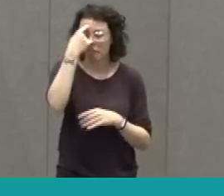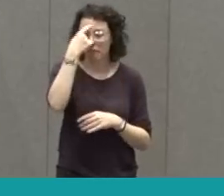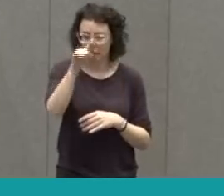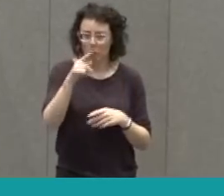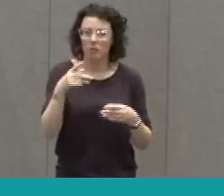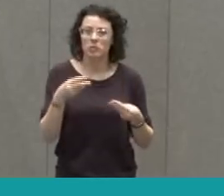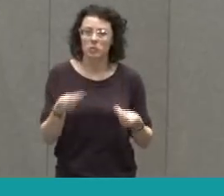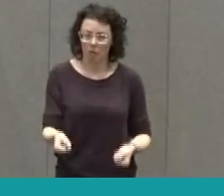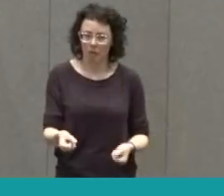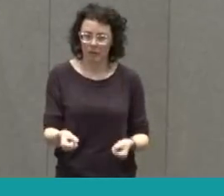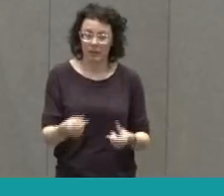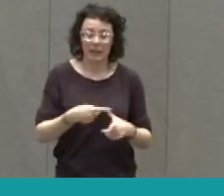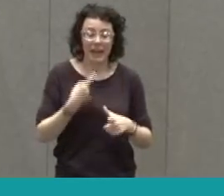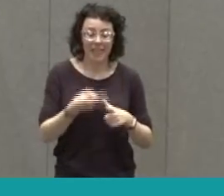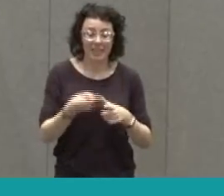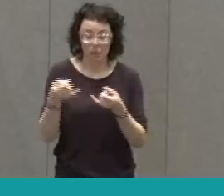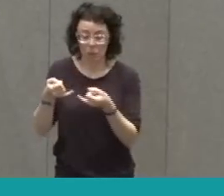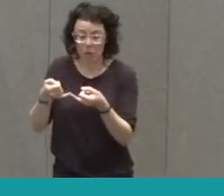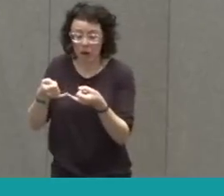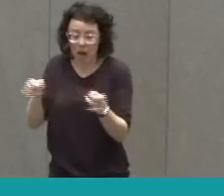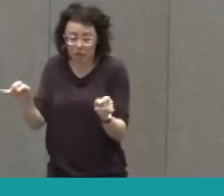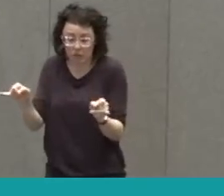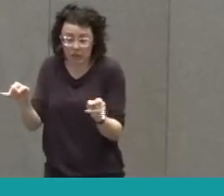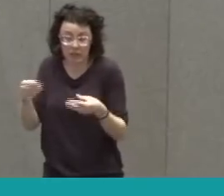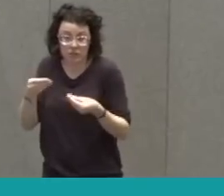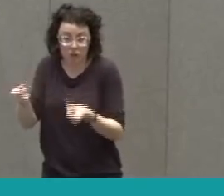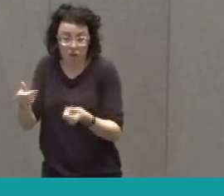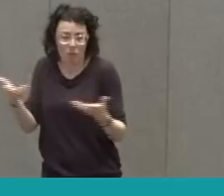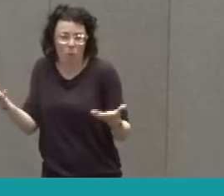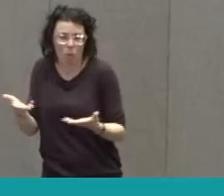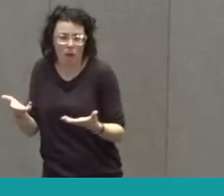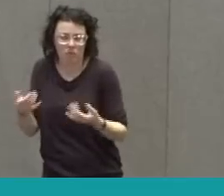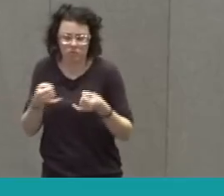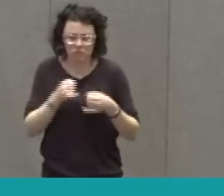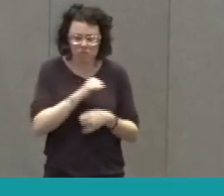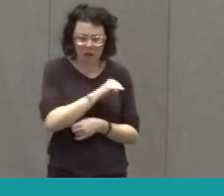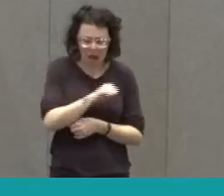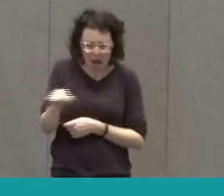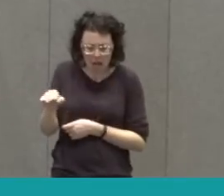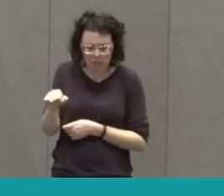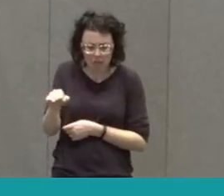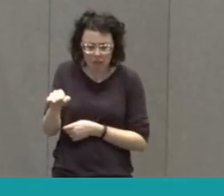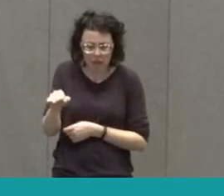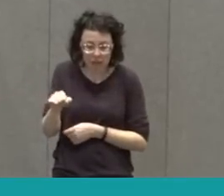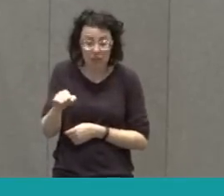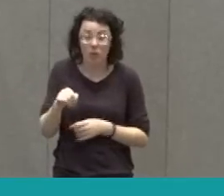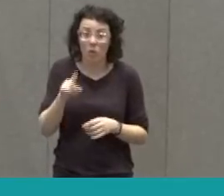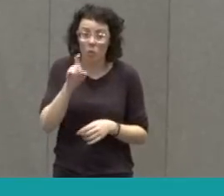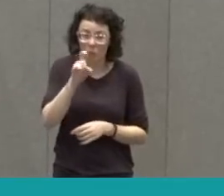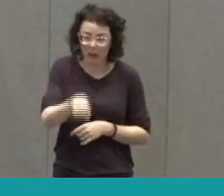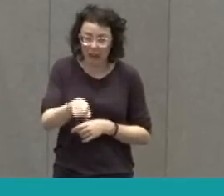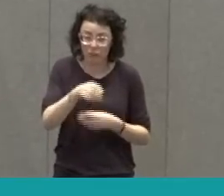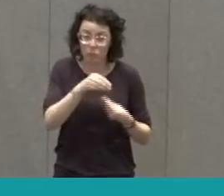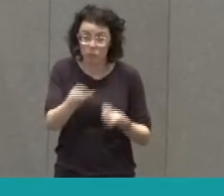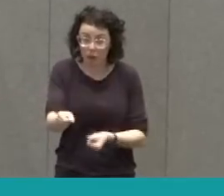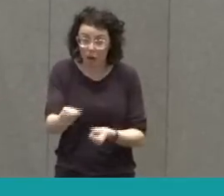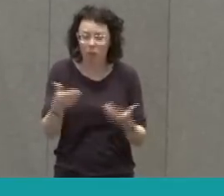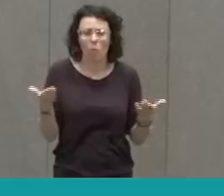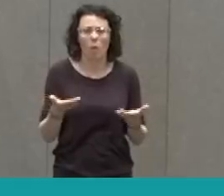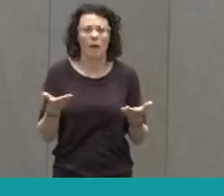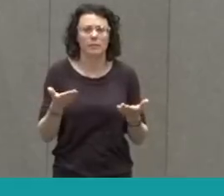do we need to solve. So let's start with the underlining. What do we need to solve in this first question?